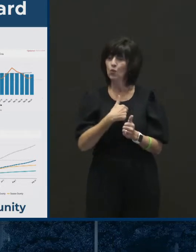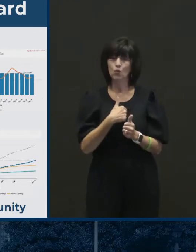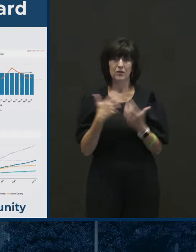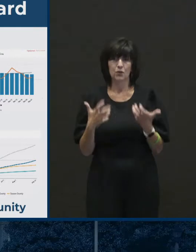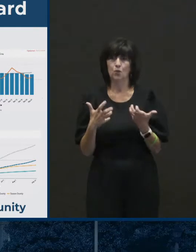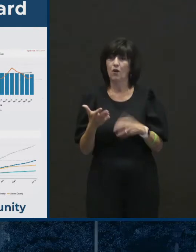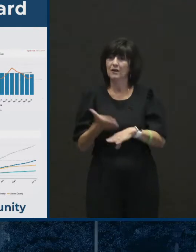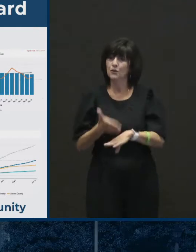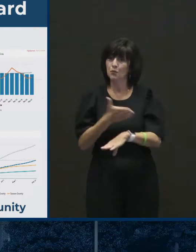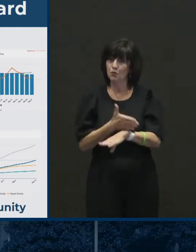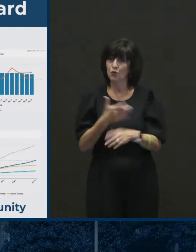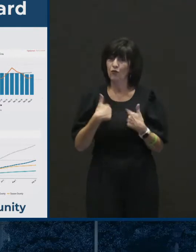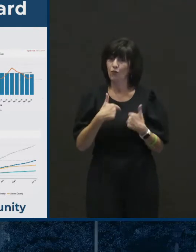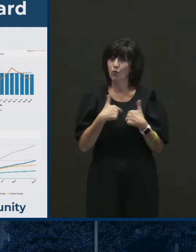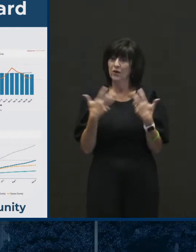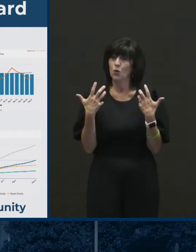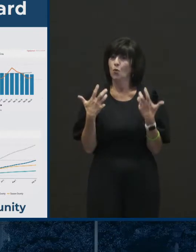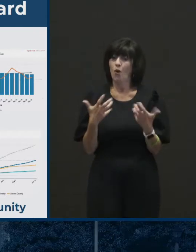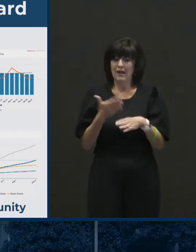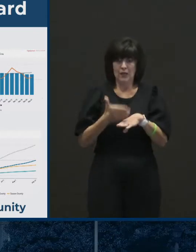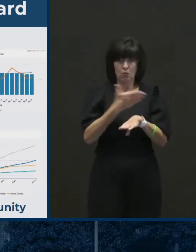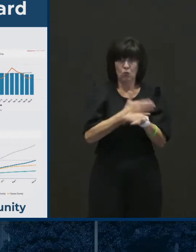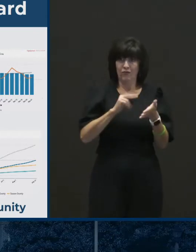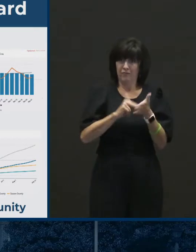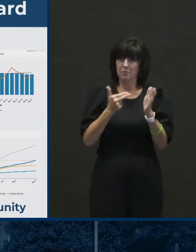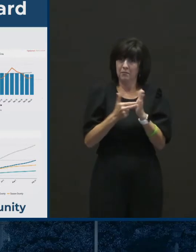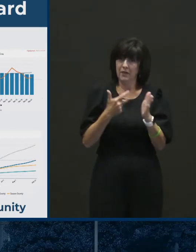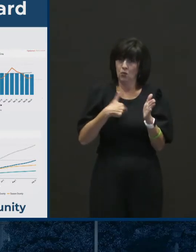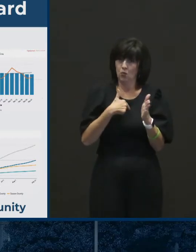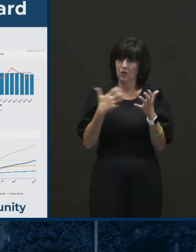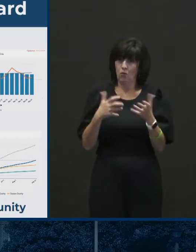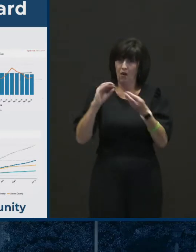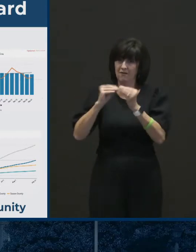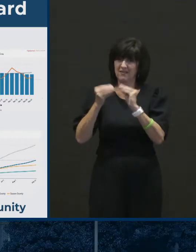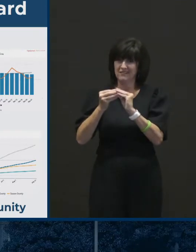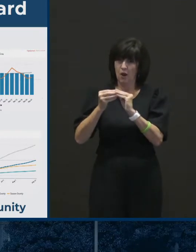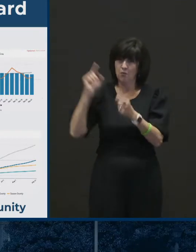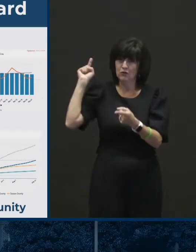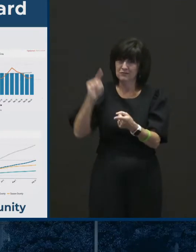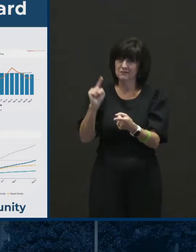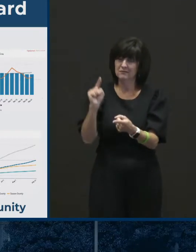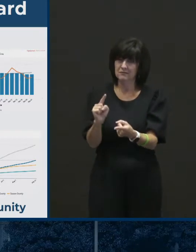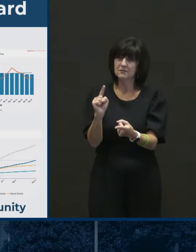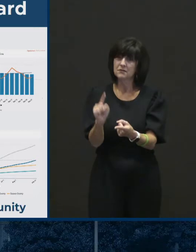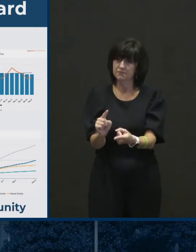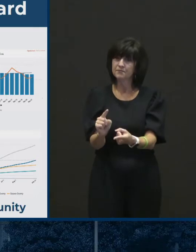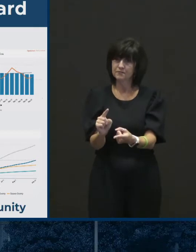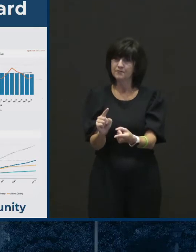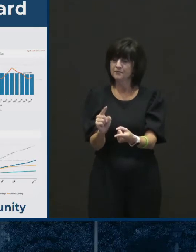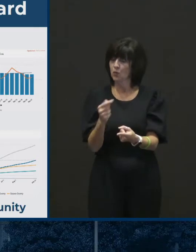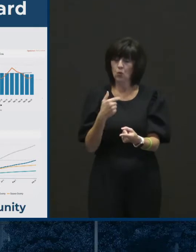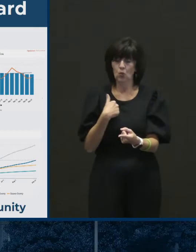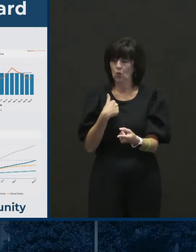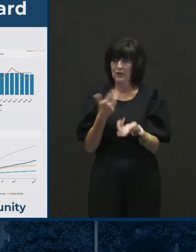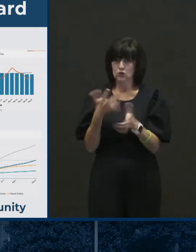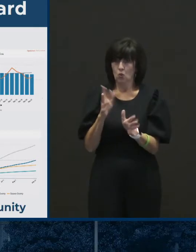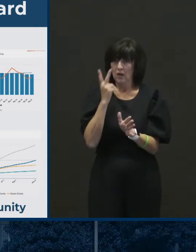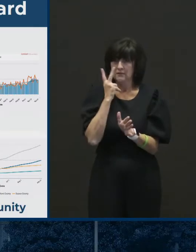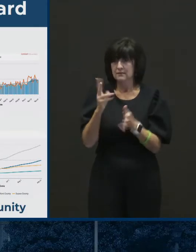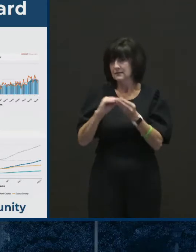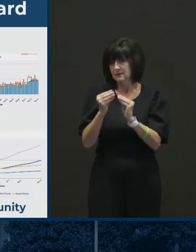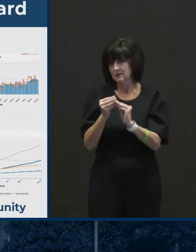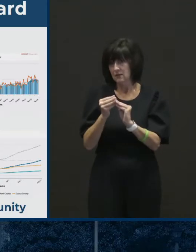be going down, not staying static or certainly not going up. So if you look